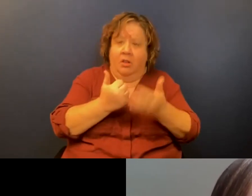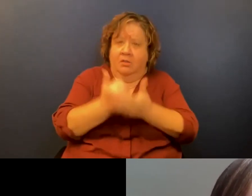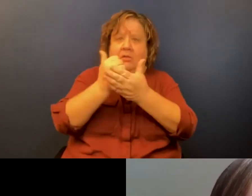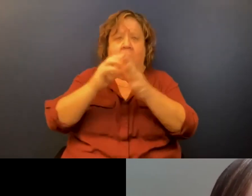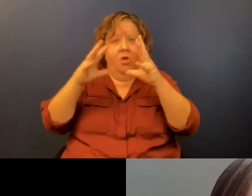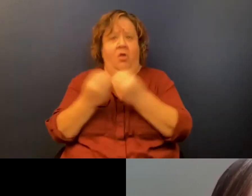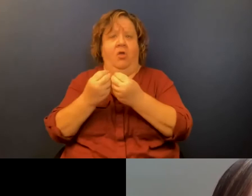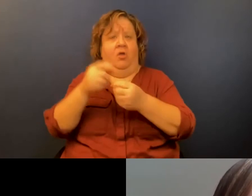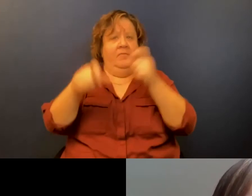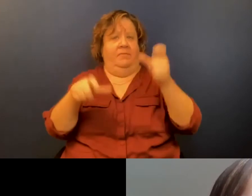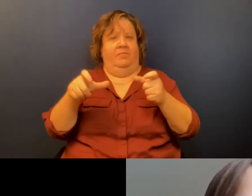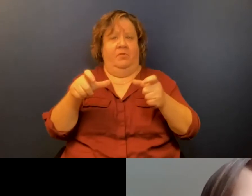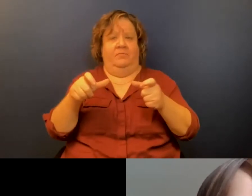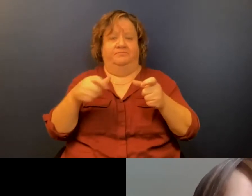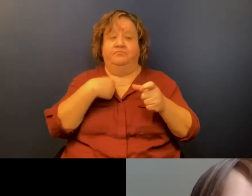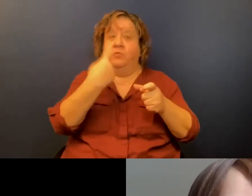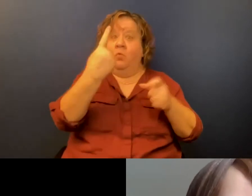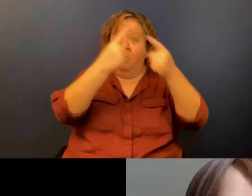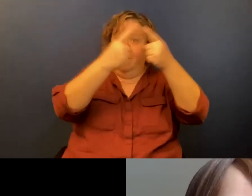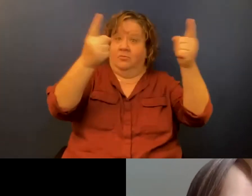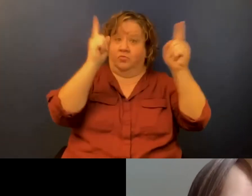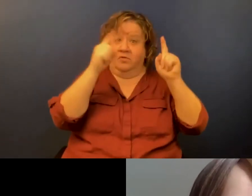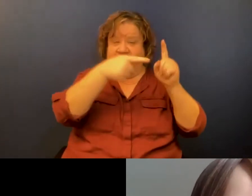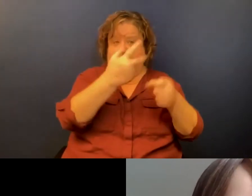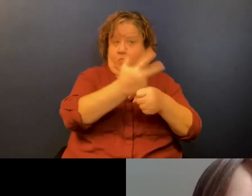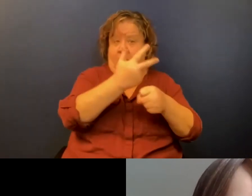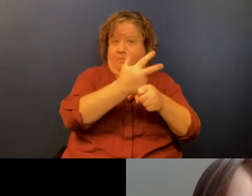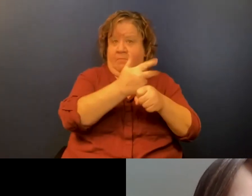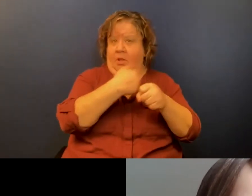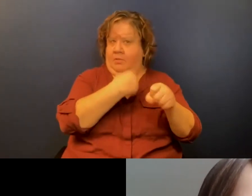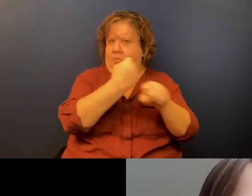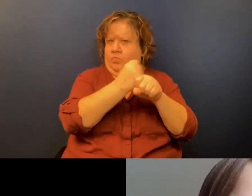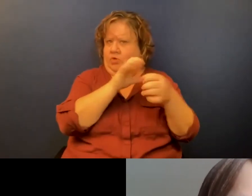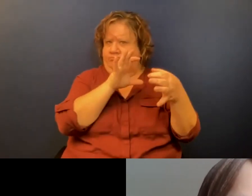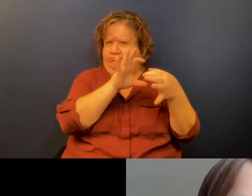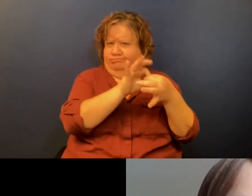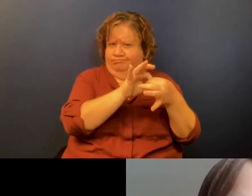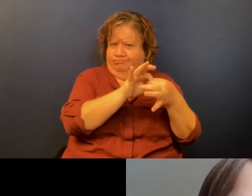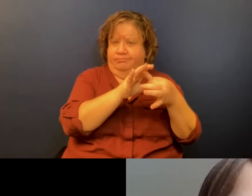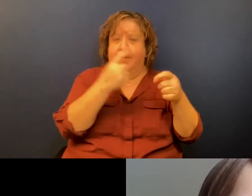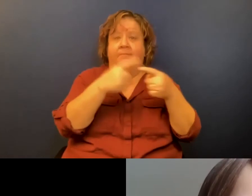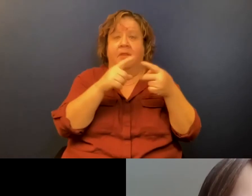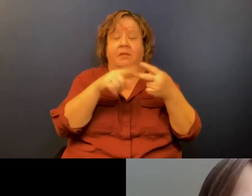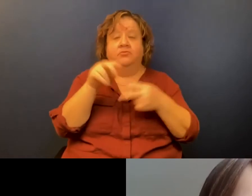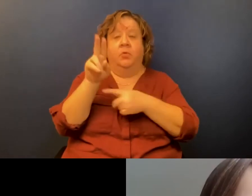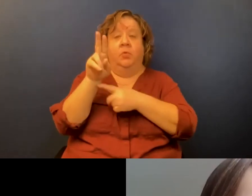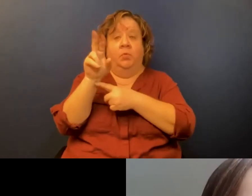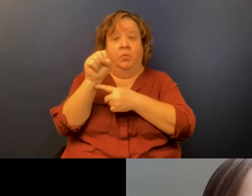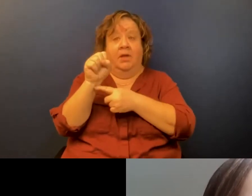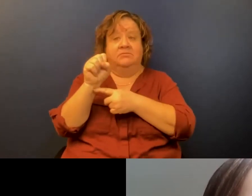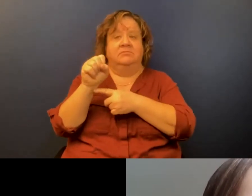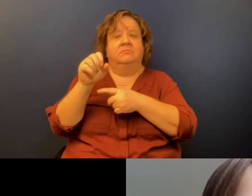III de Madrid and the support of the US Department of Education, has developed the All for Access